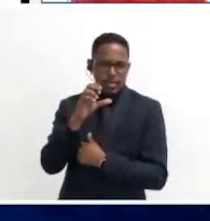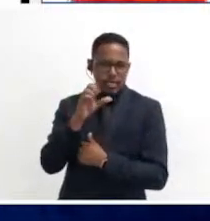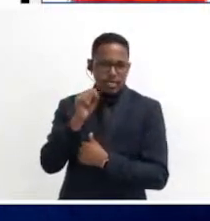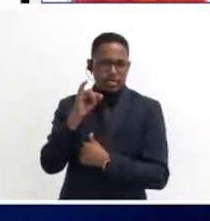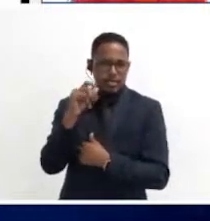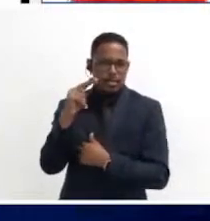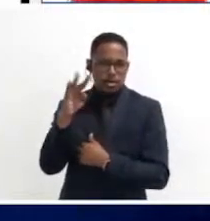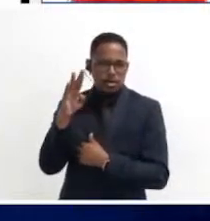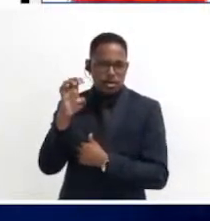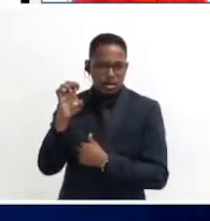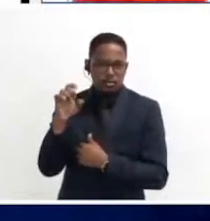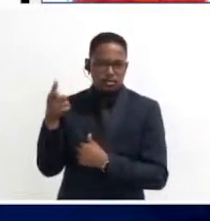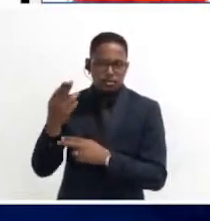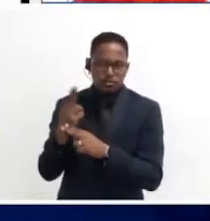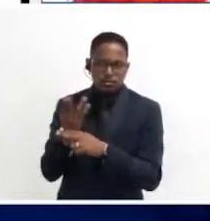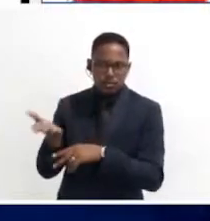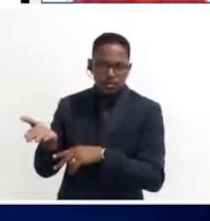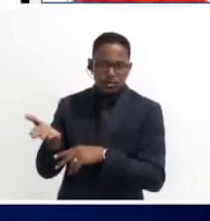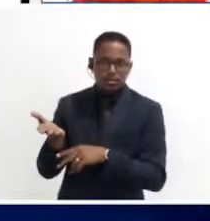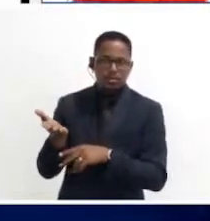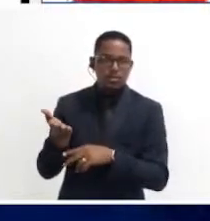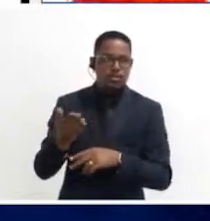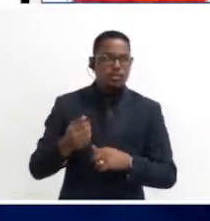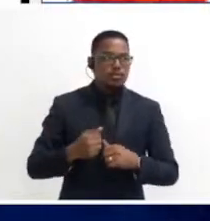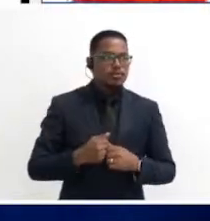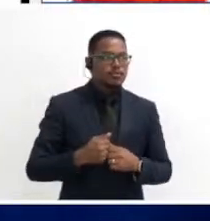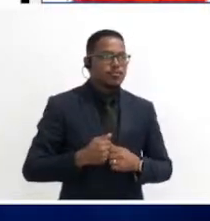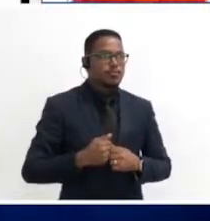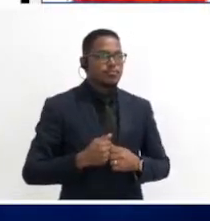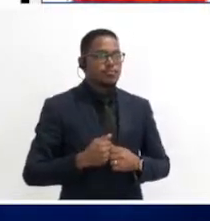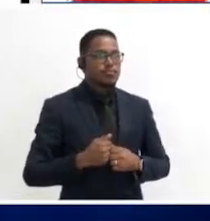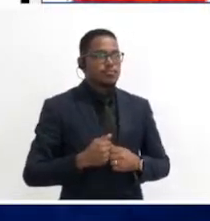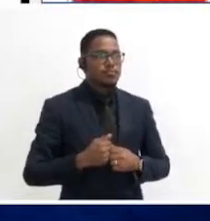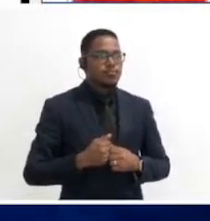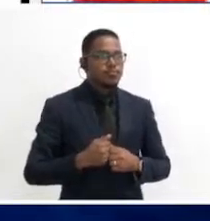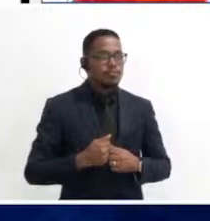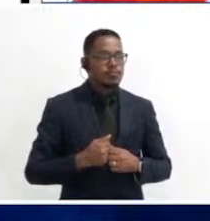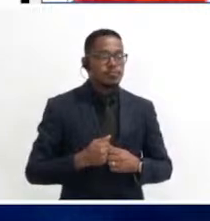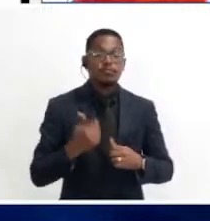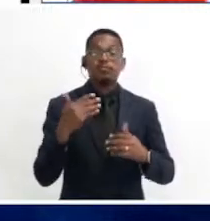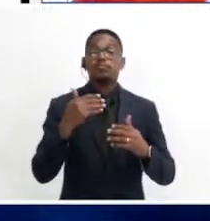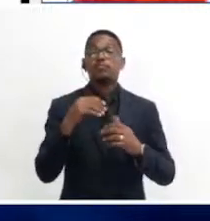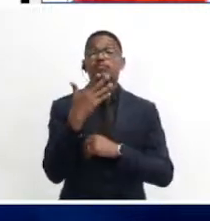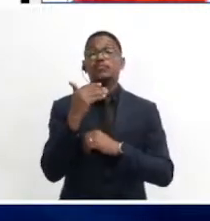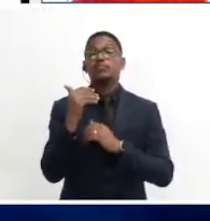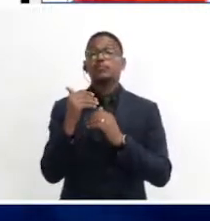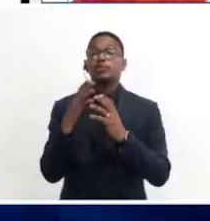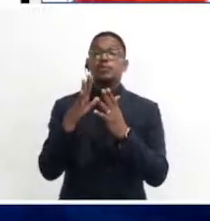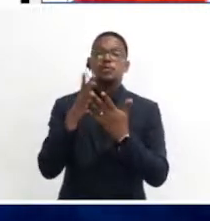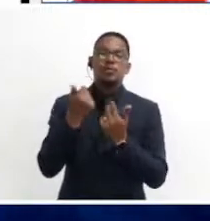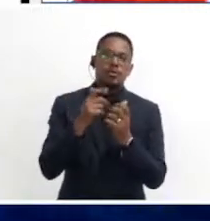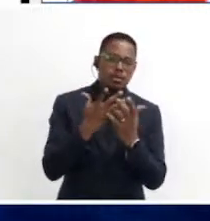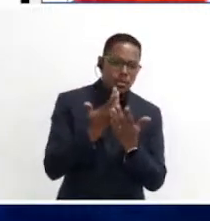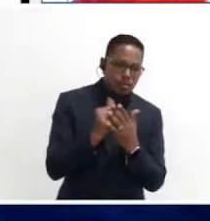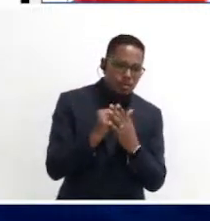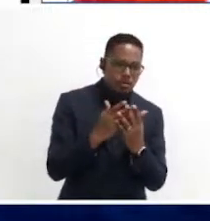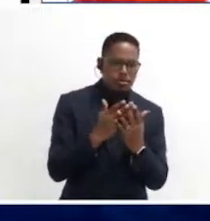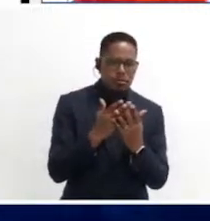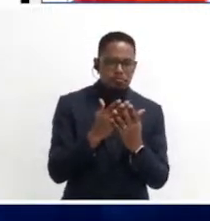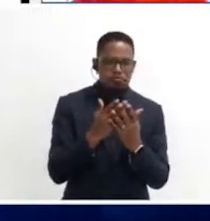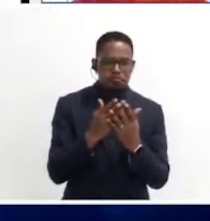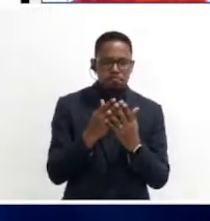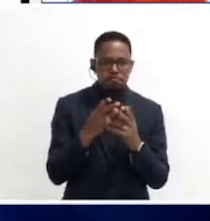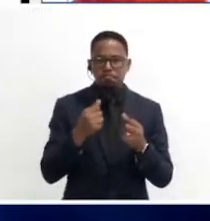but maybe part of what you'll see through this talk is that there's kind of a blurring of the lines between what